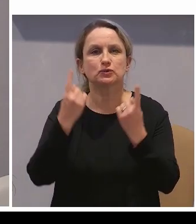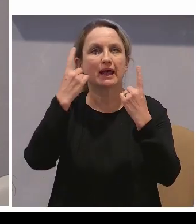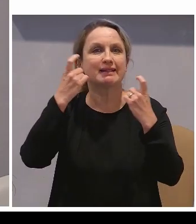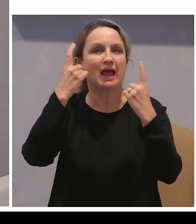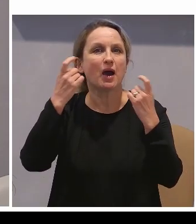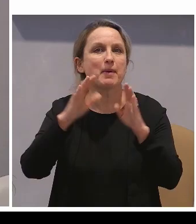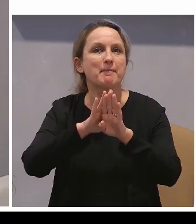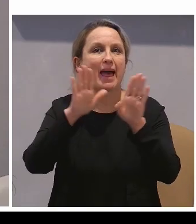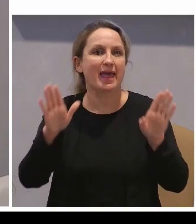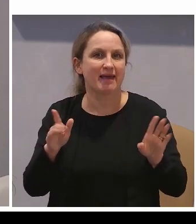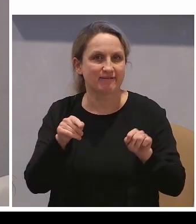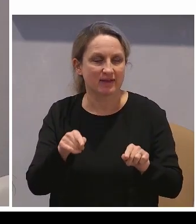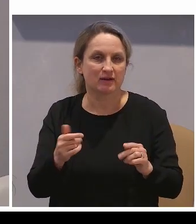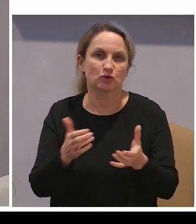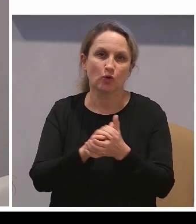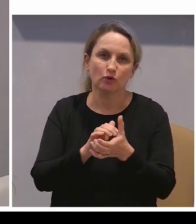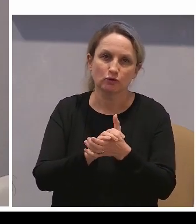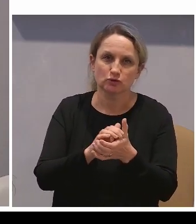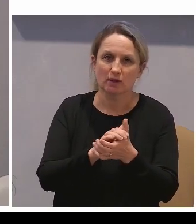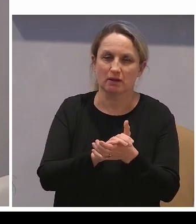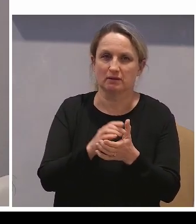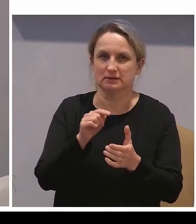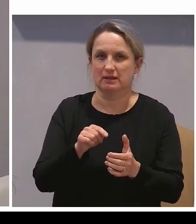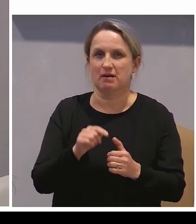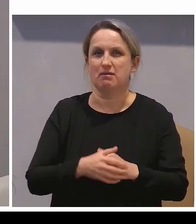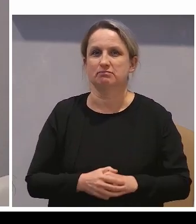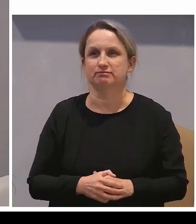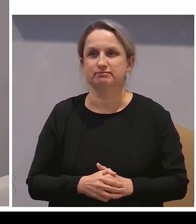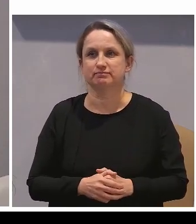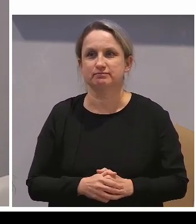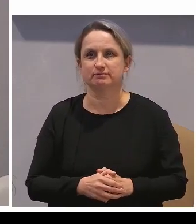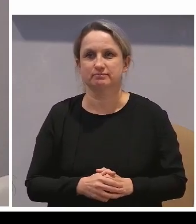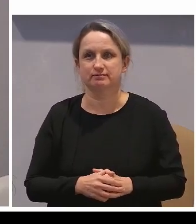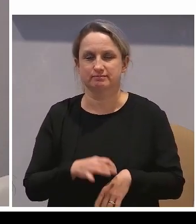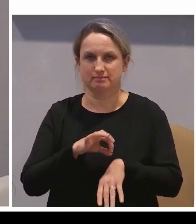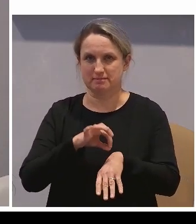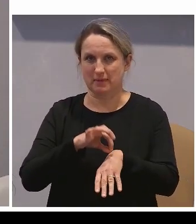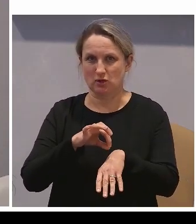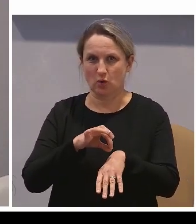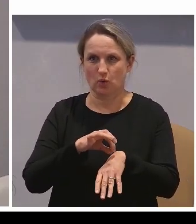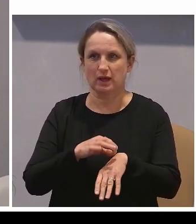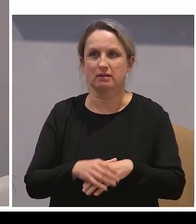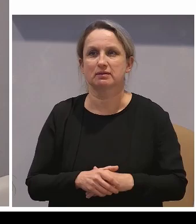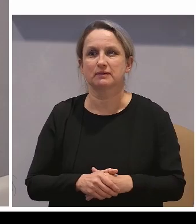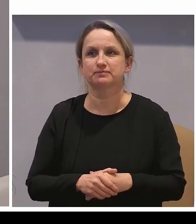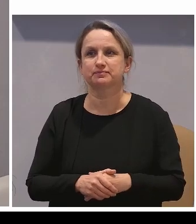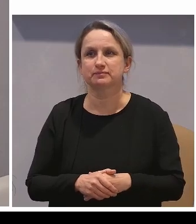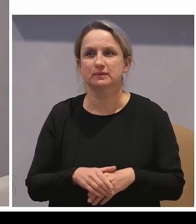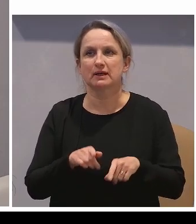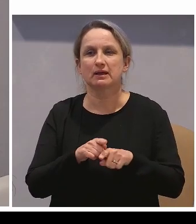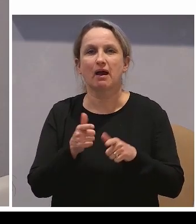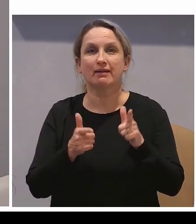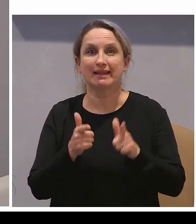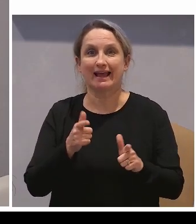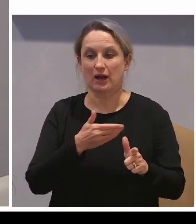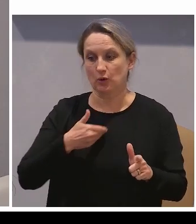over teabepäevi, the world et hold tutvustada seda special days to introduce patoloogiat nii-öelda pathology. ja tegelikult ka